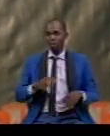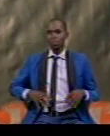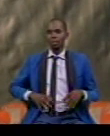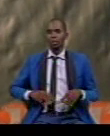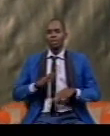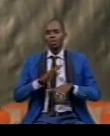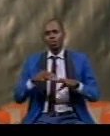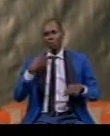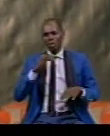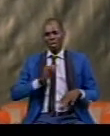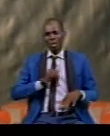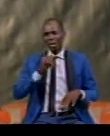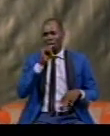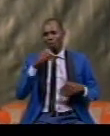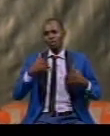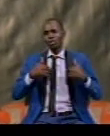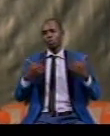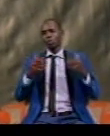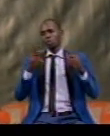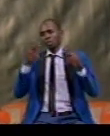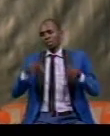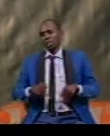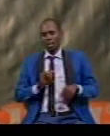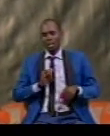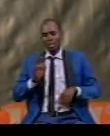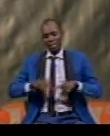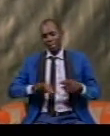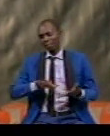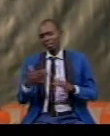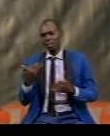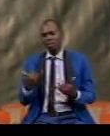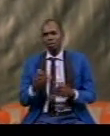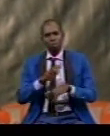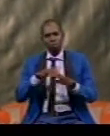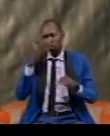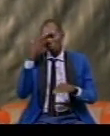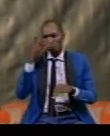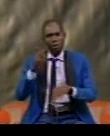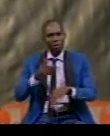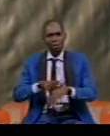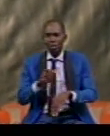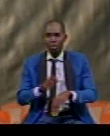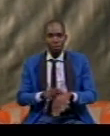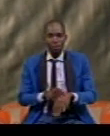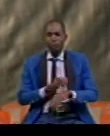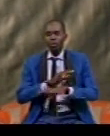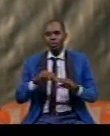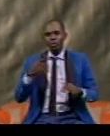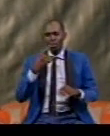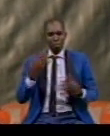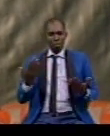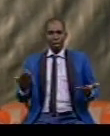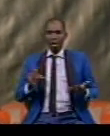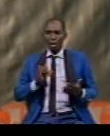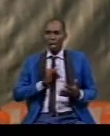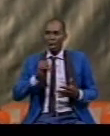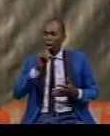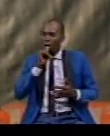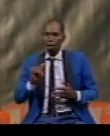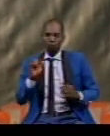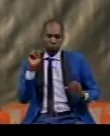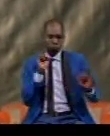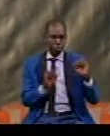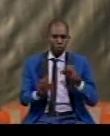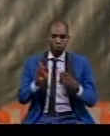he gives us forgiveness, freedom. He gives us deliverance from our sin. And he gives us salvation